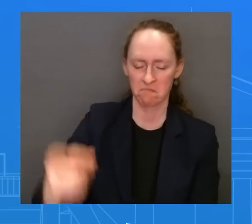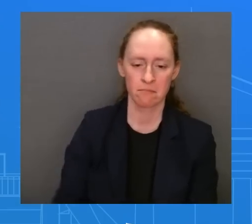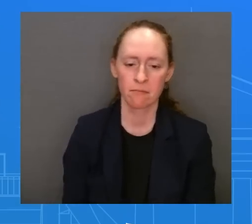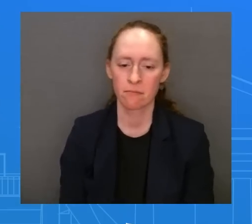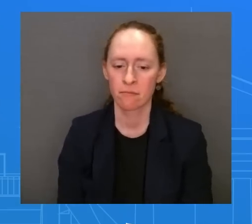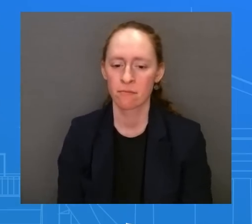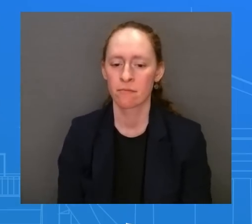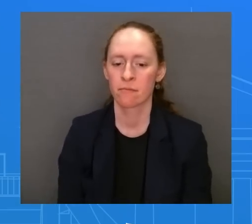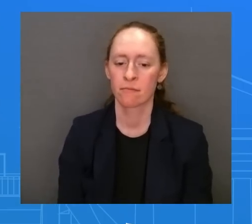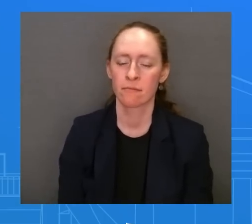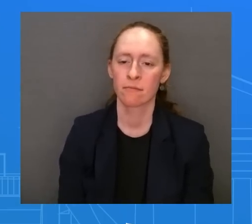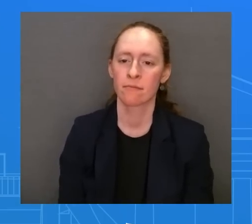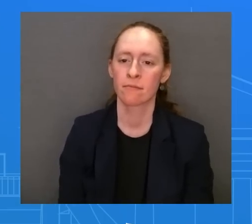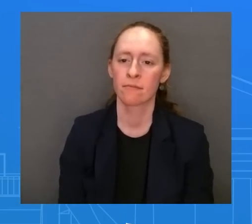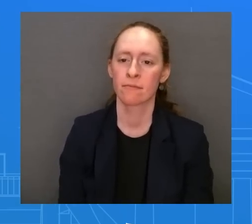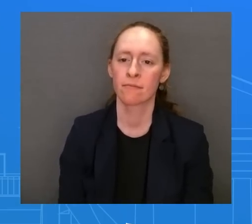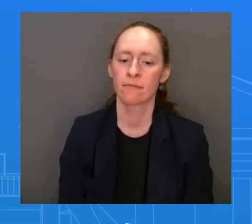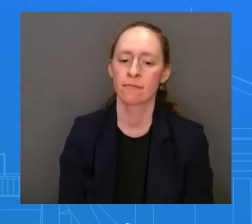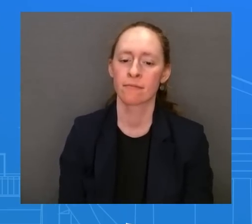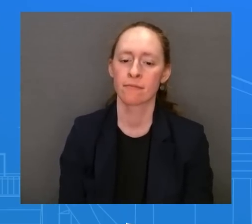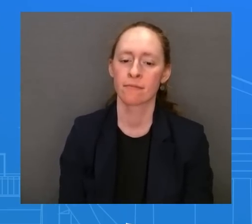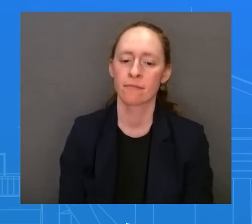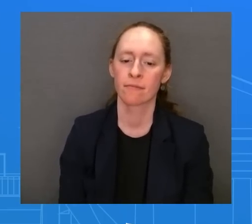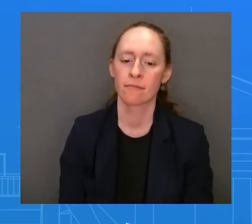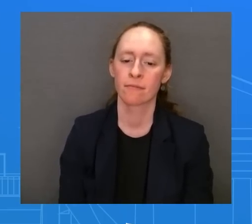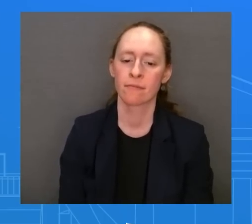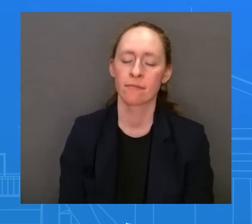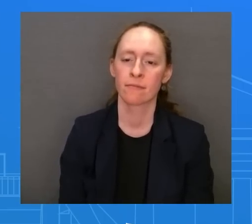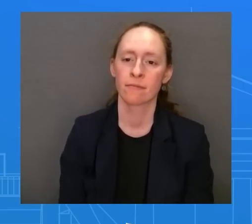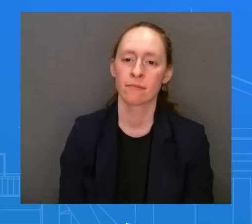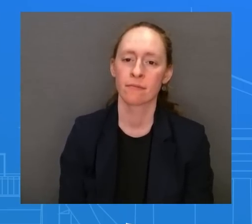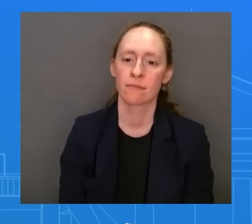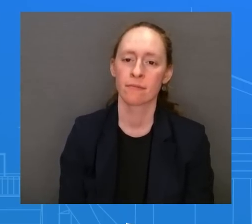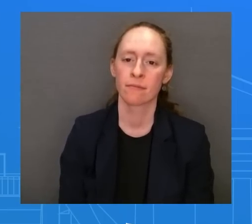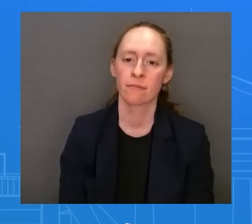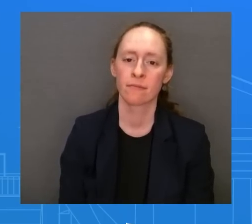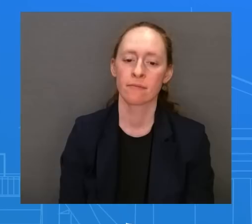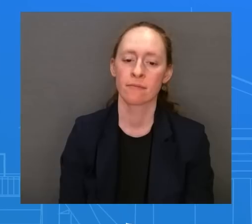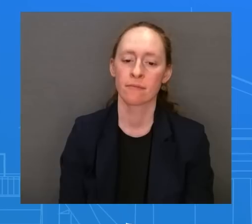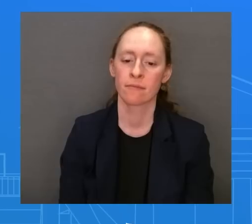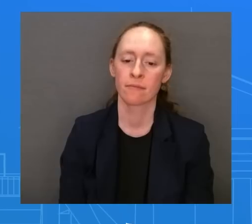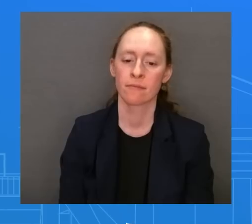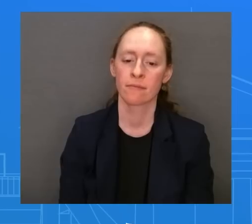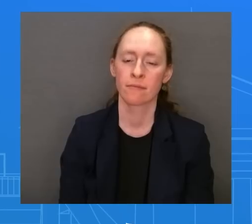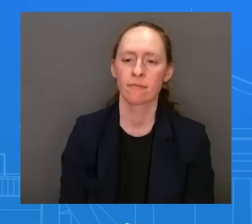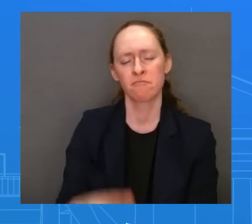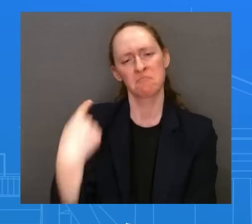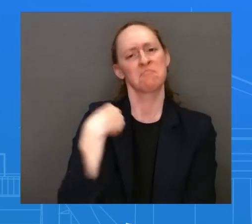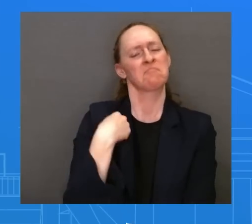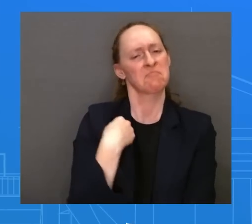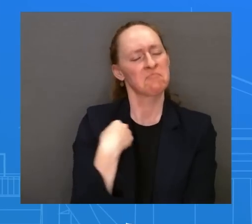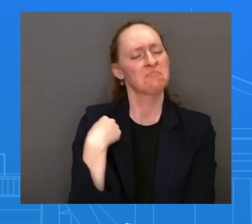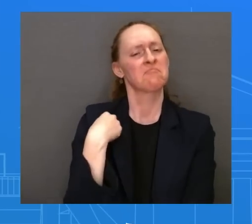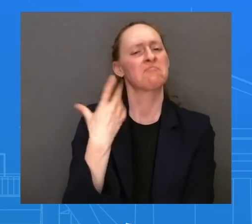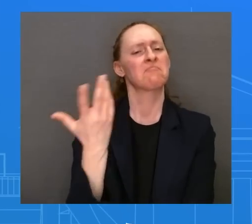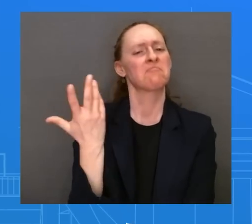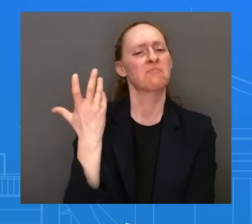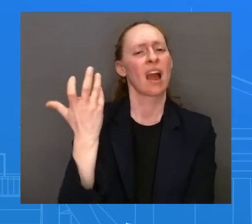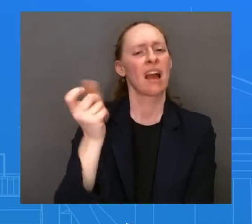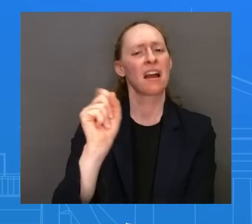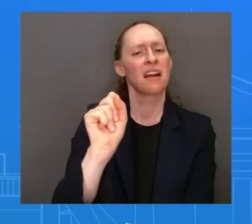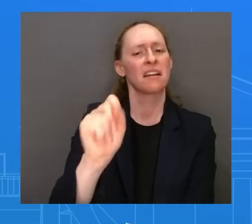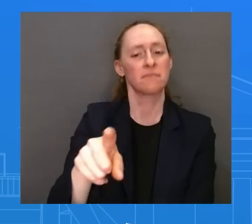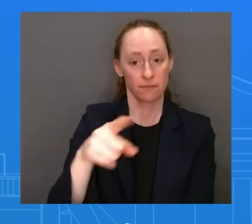you know the president in this Administration I'm curious if there was a moment during the Afghanistan withdrawal that the president lost